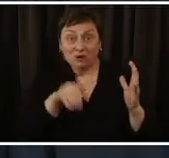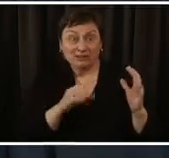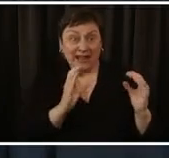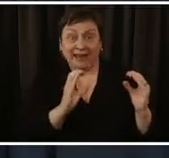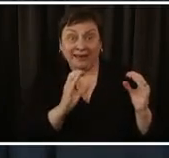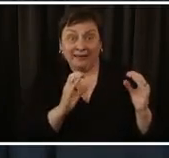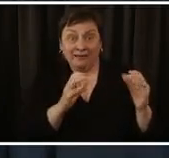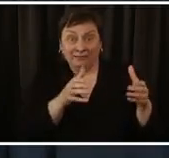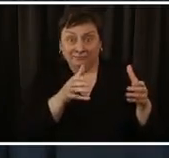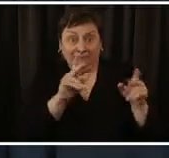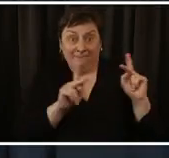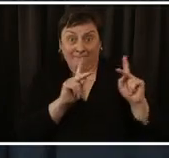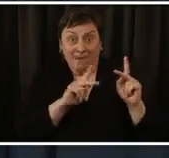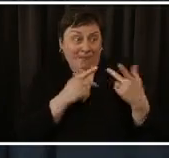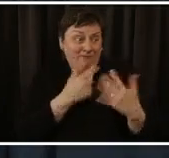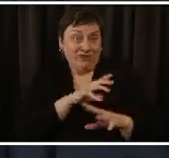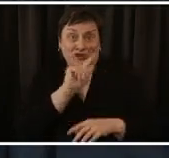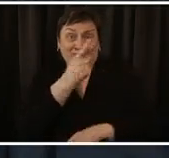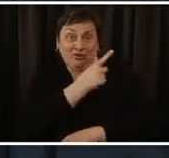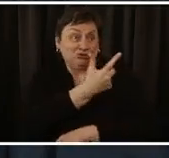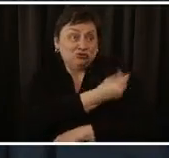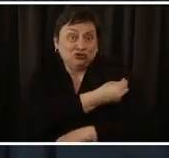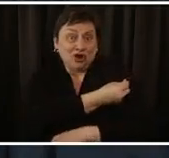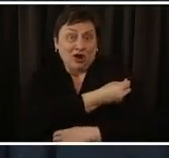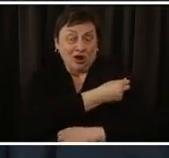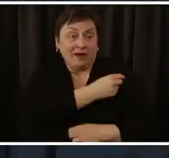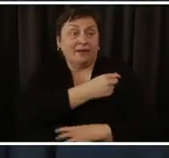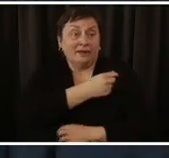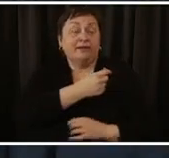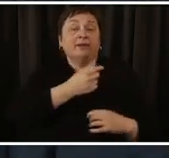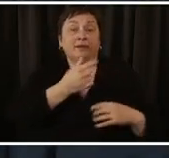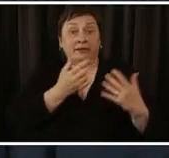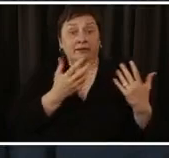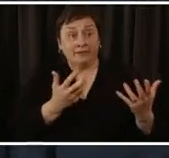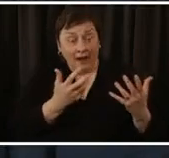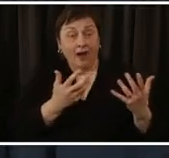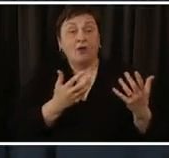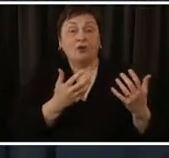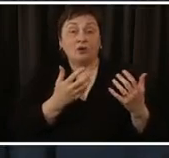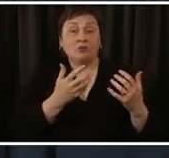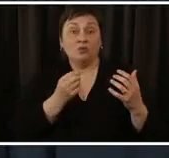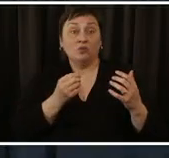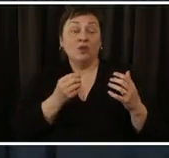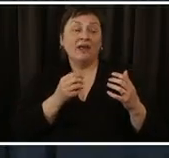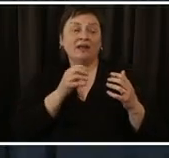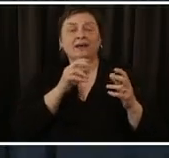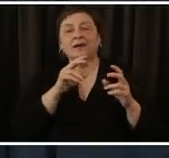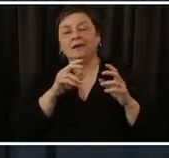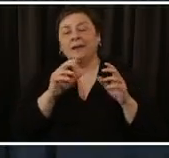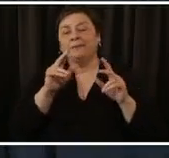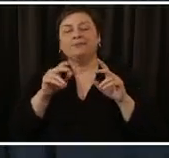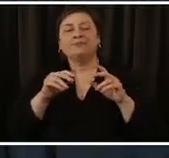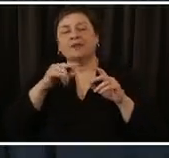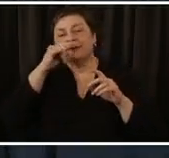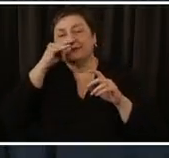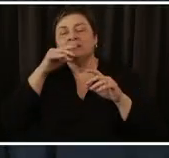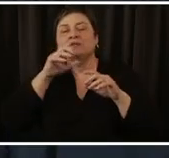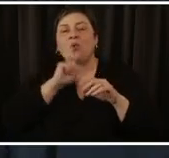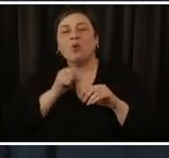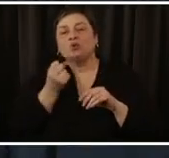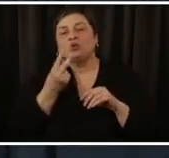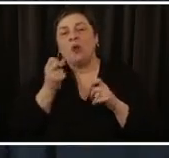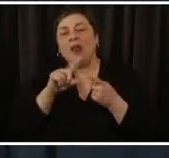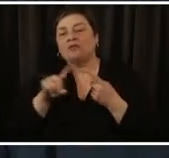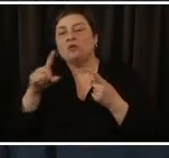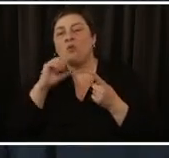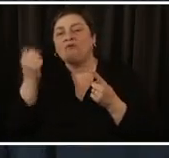shot. Now, of course, we'll be aided in that once the vaccine is approved for ages 12 to 15, which we hope will occur